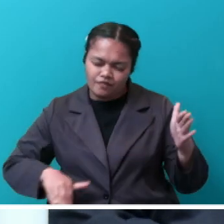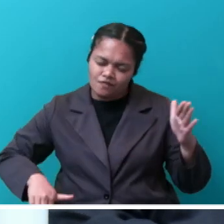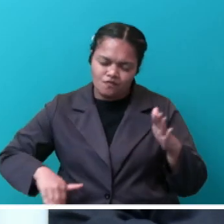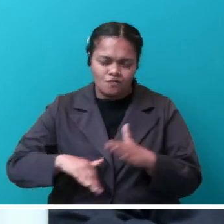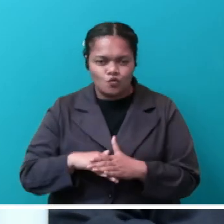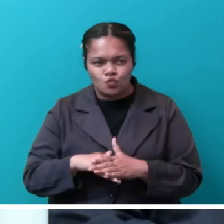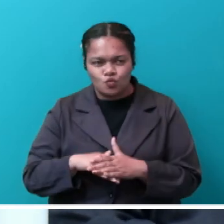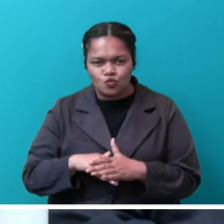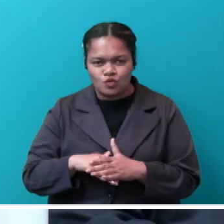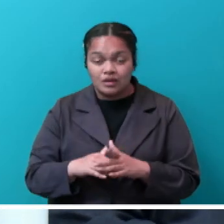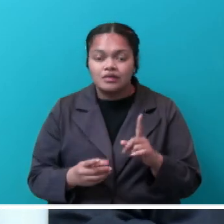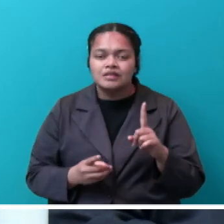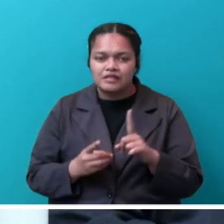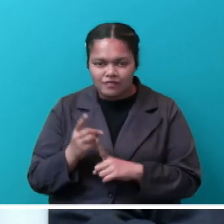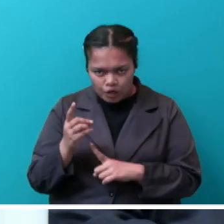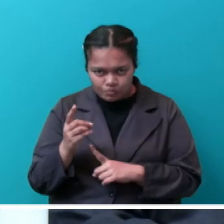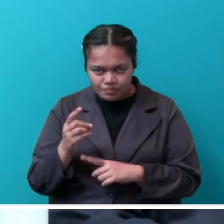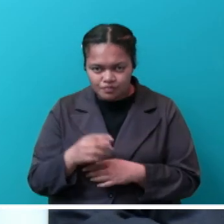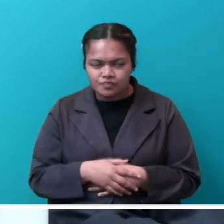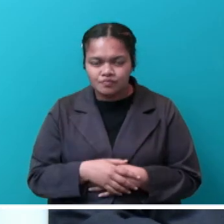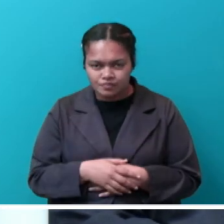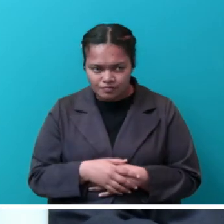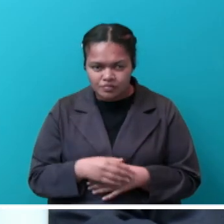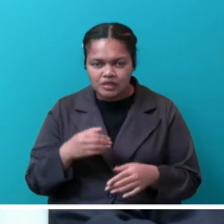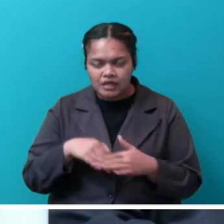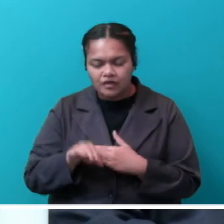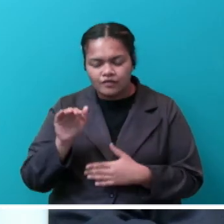make them fully developed, fully fledged township in the future.